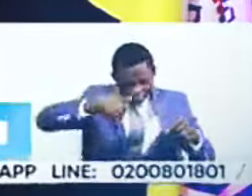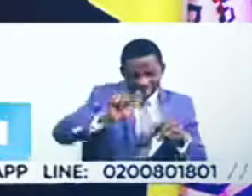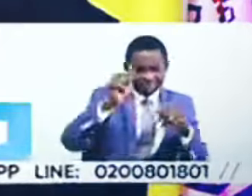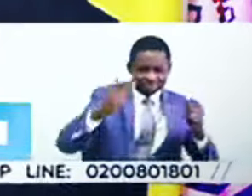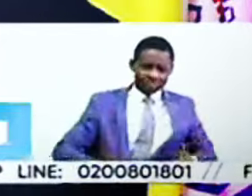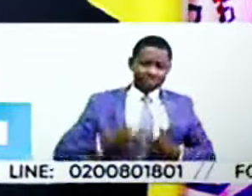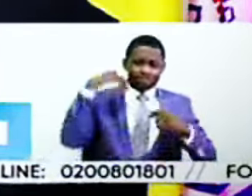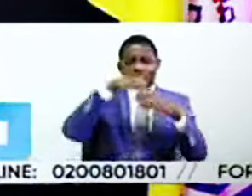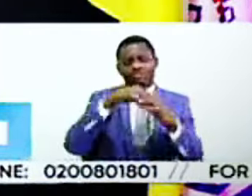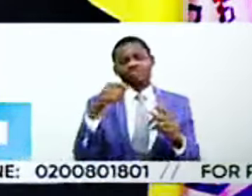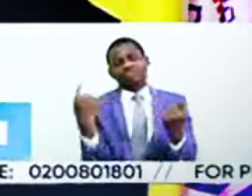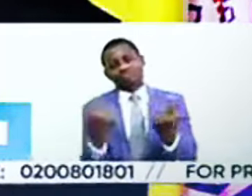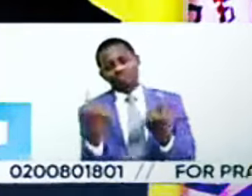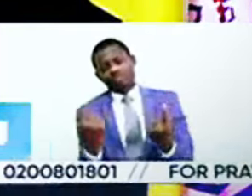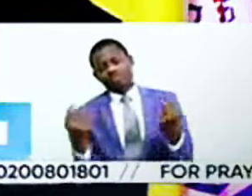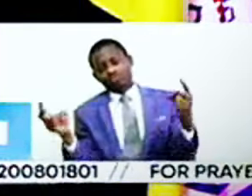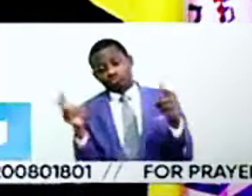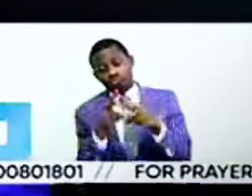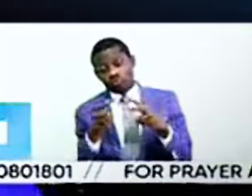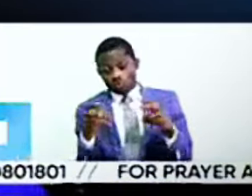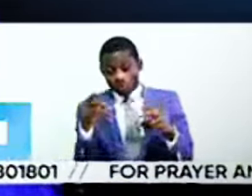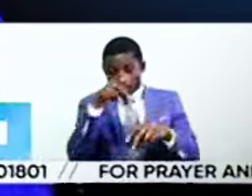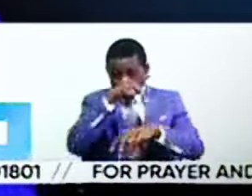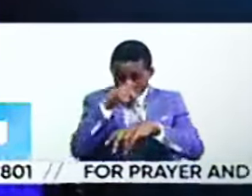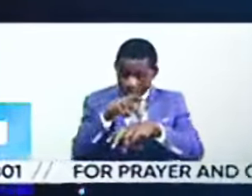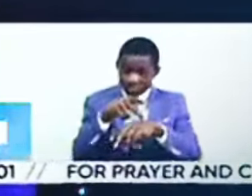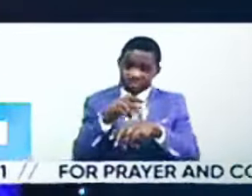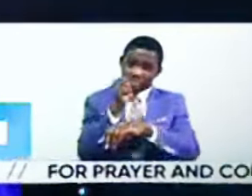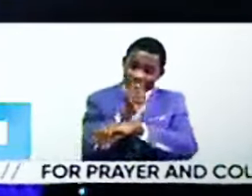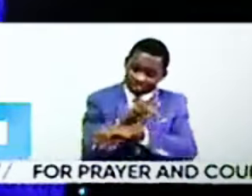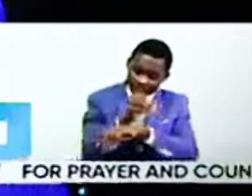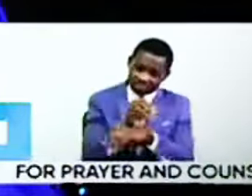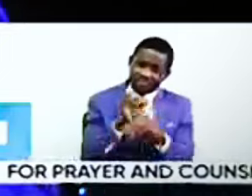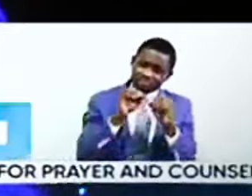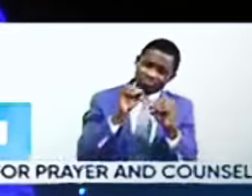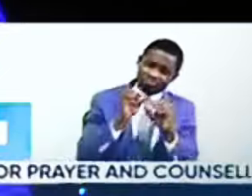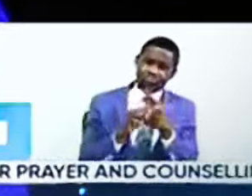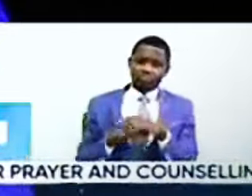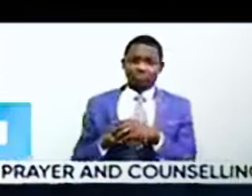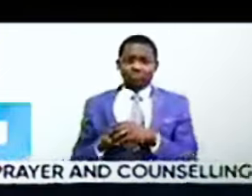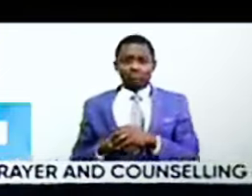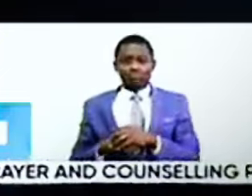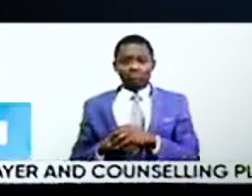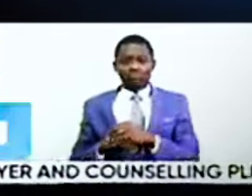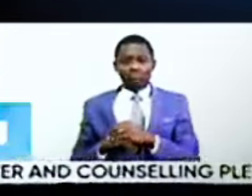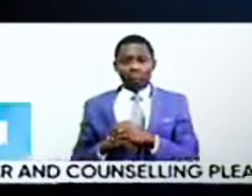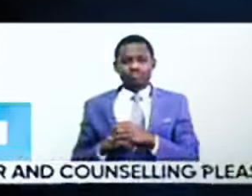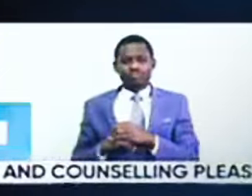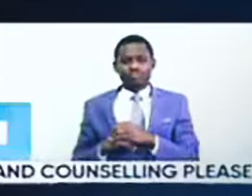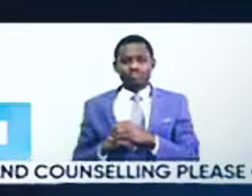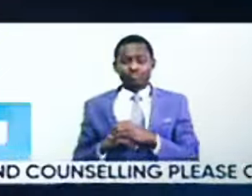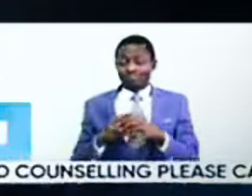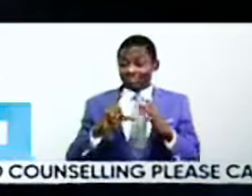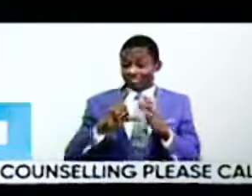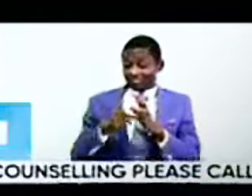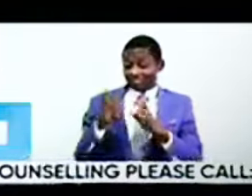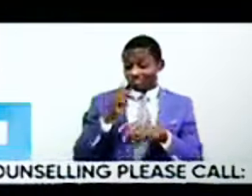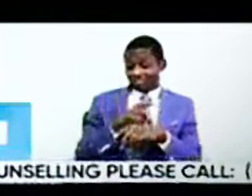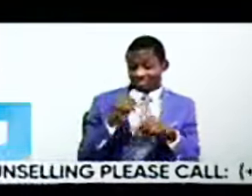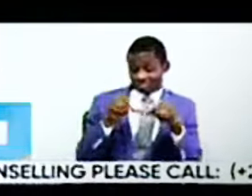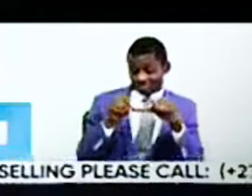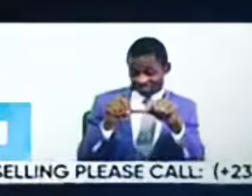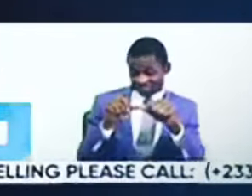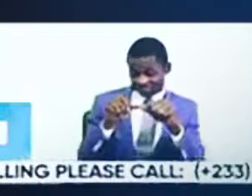Now, And the Apostle Paul continued. Now, so for Paul,